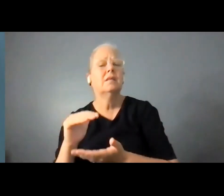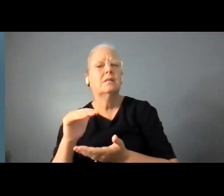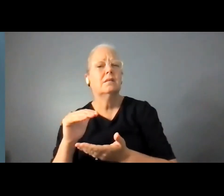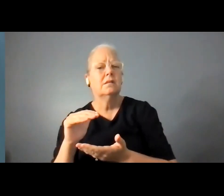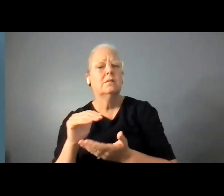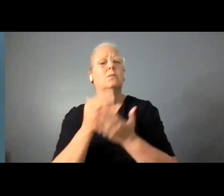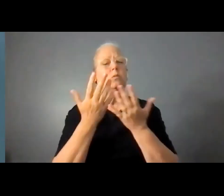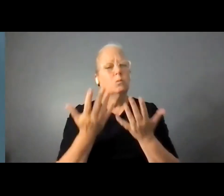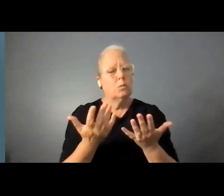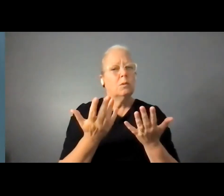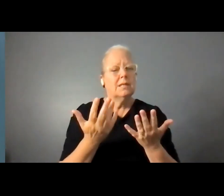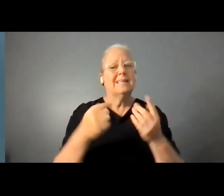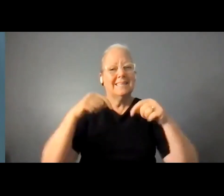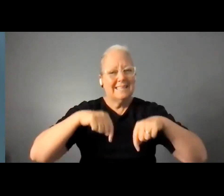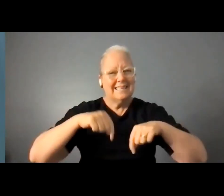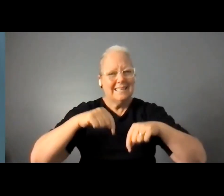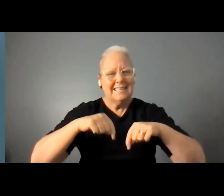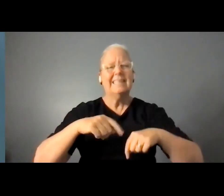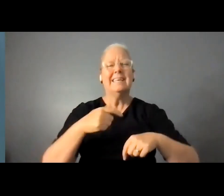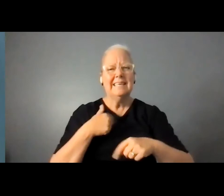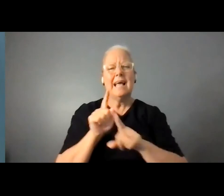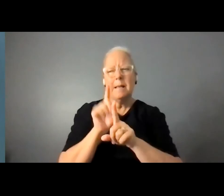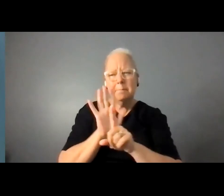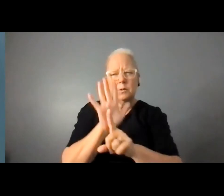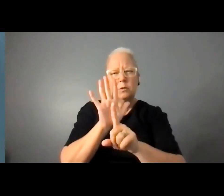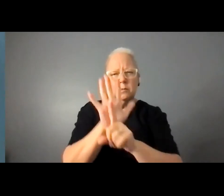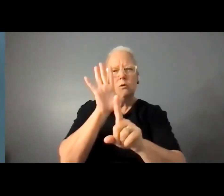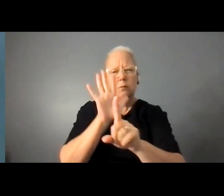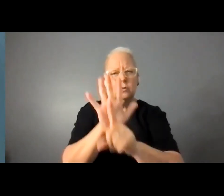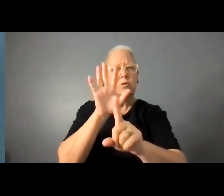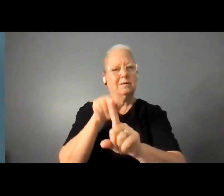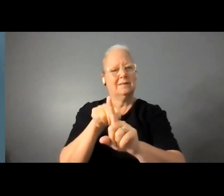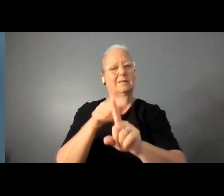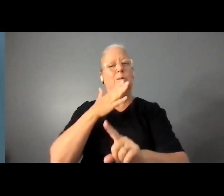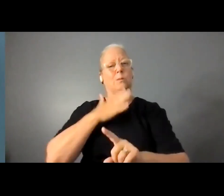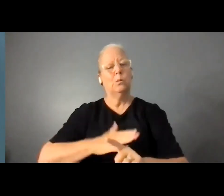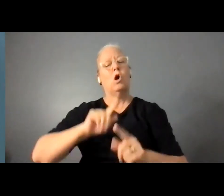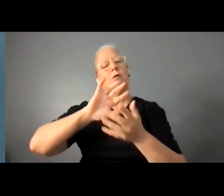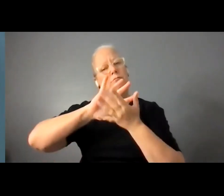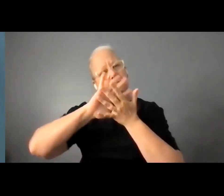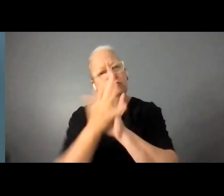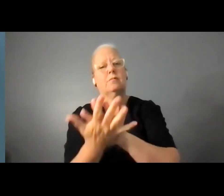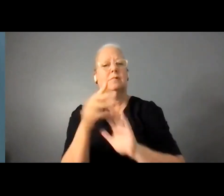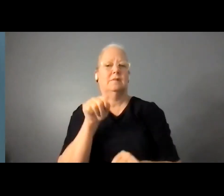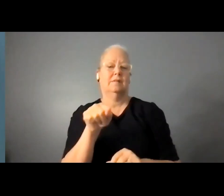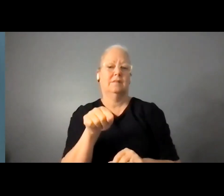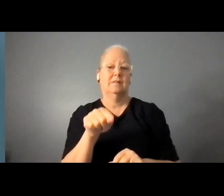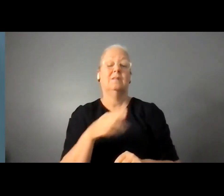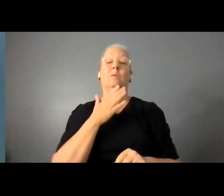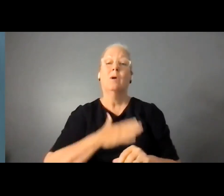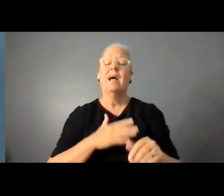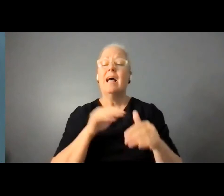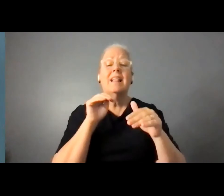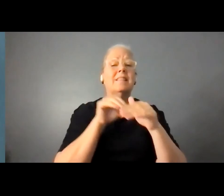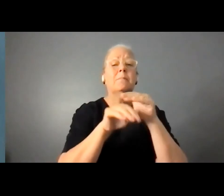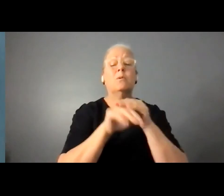to get at the head of and change. We want accessibility elements like audio